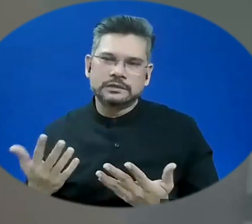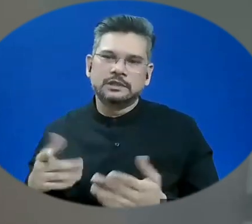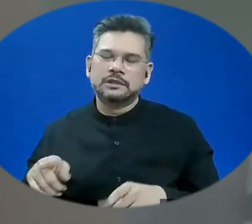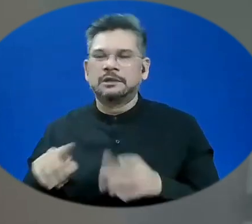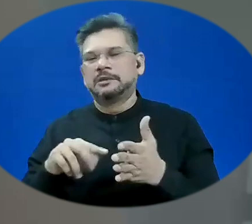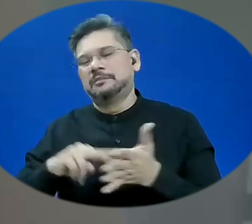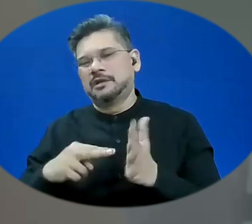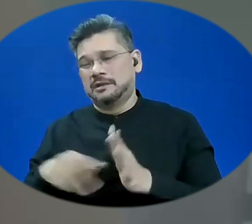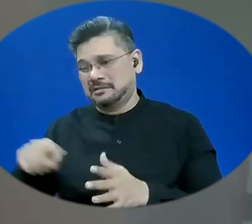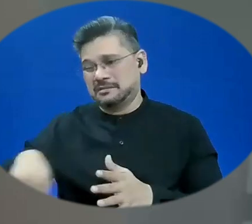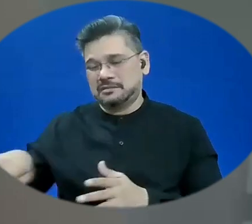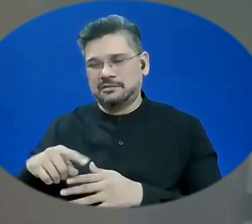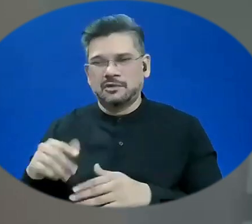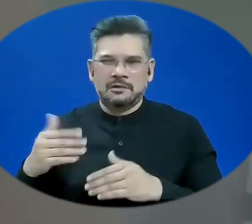poverty.